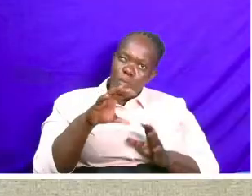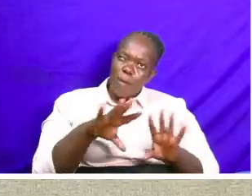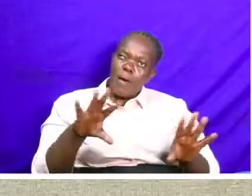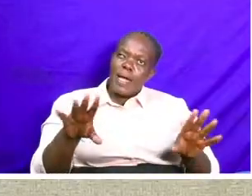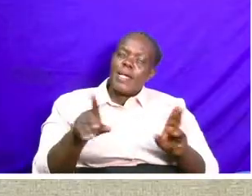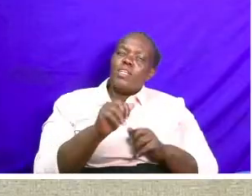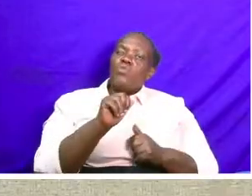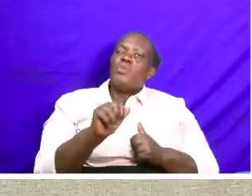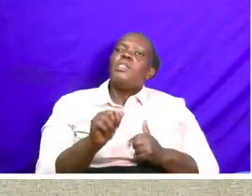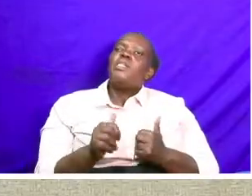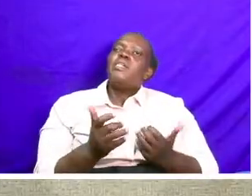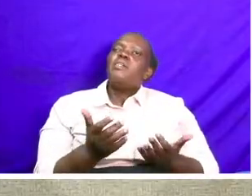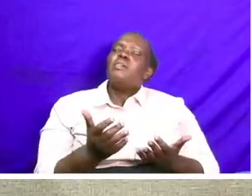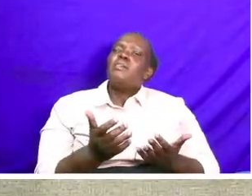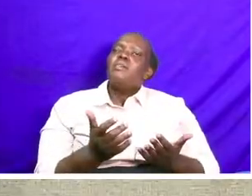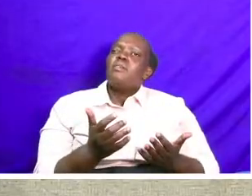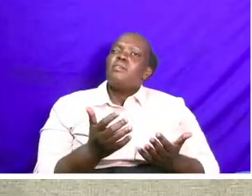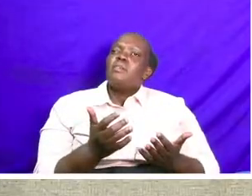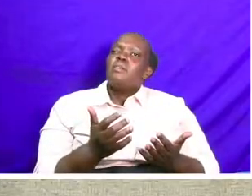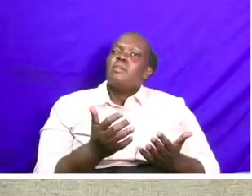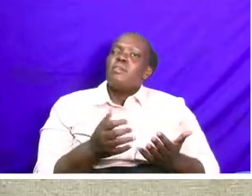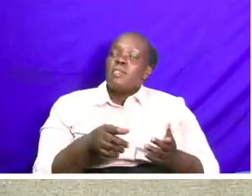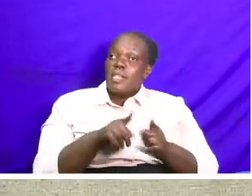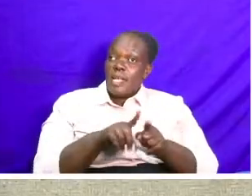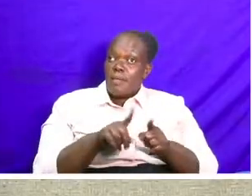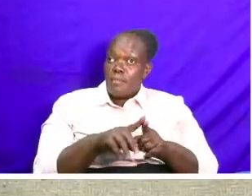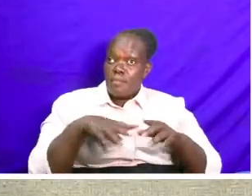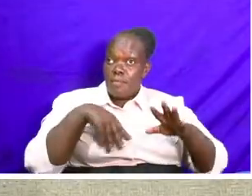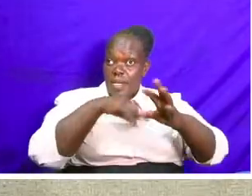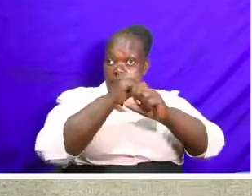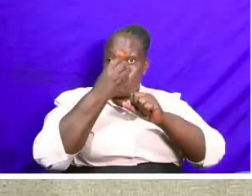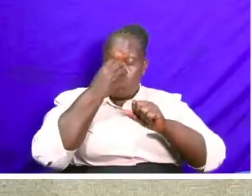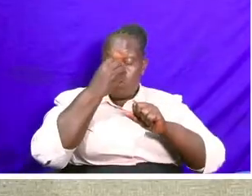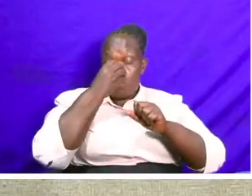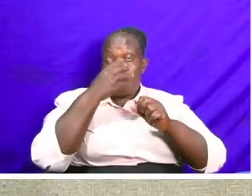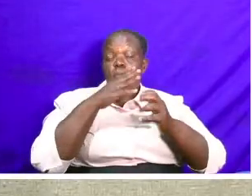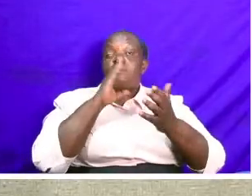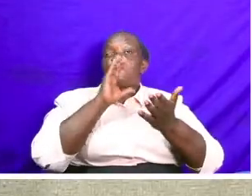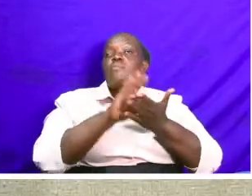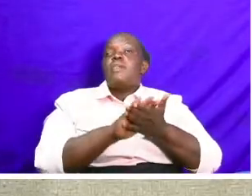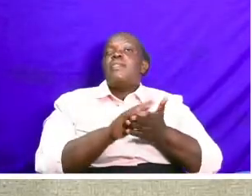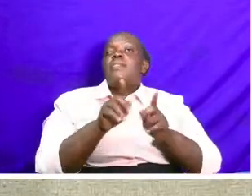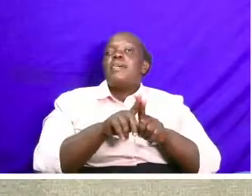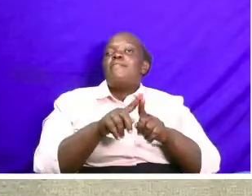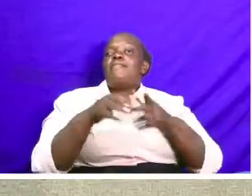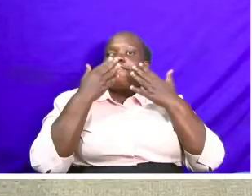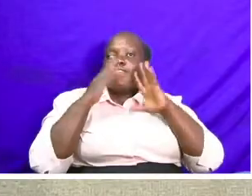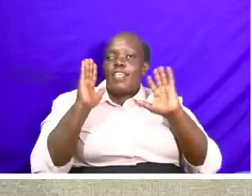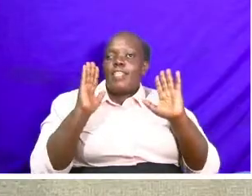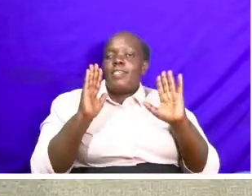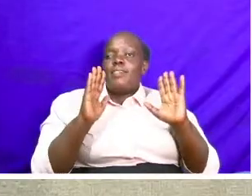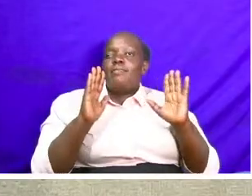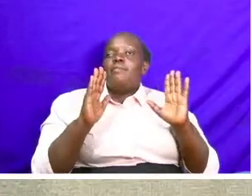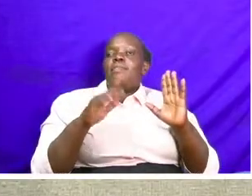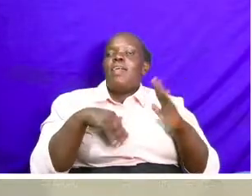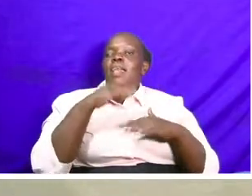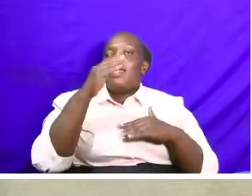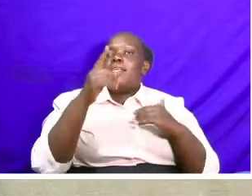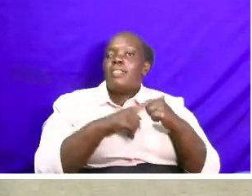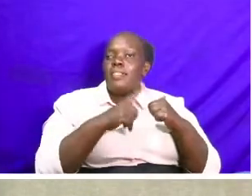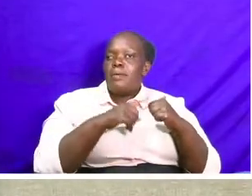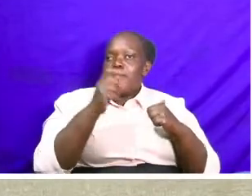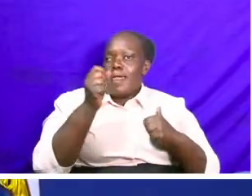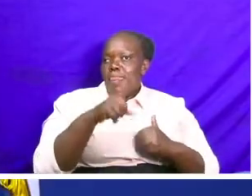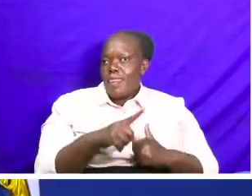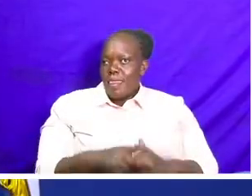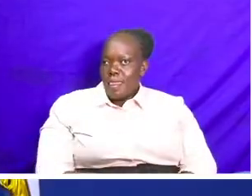of which, and still on President William Ruto's promise, will it be completed in the next 6 months?